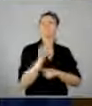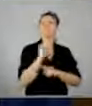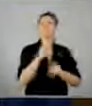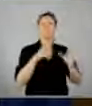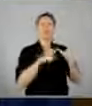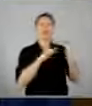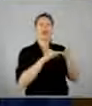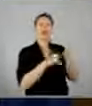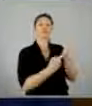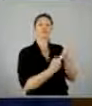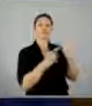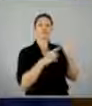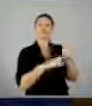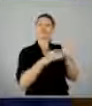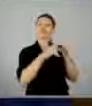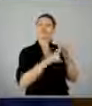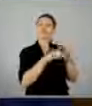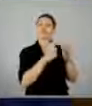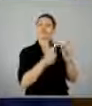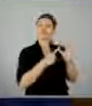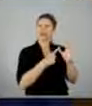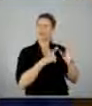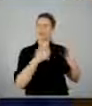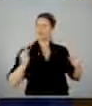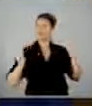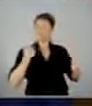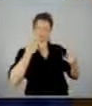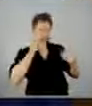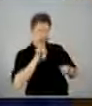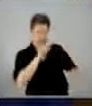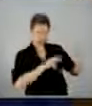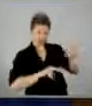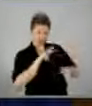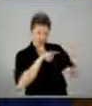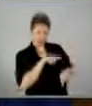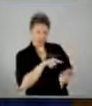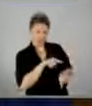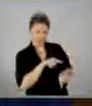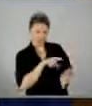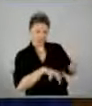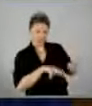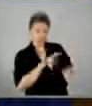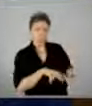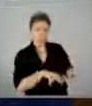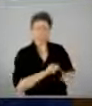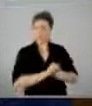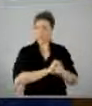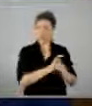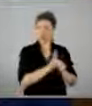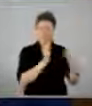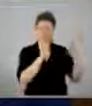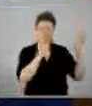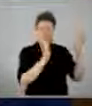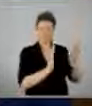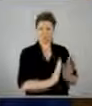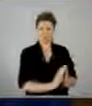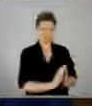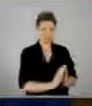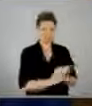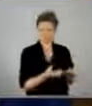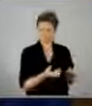vaccine was shown in clinical trials to be safe and effective in preventing symptomatic COVID-19 with no severe